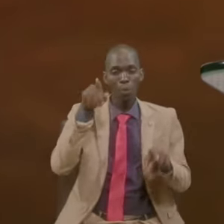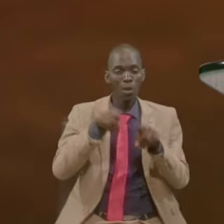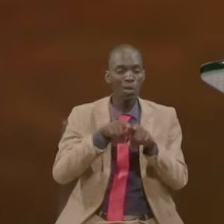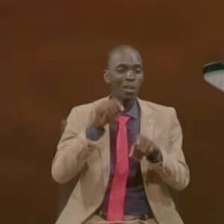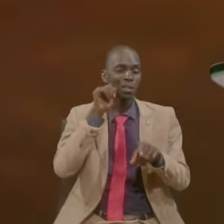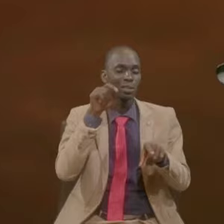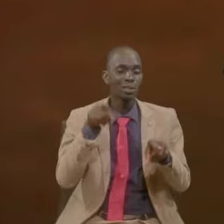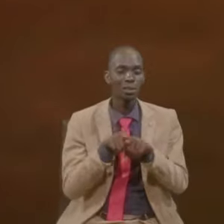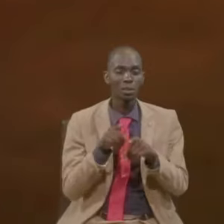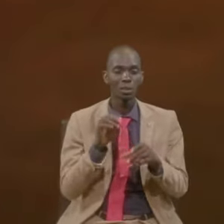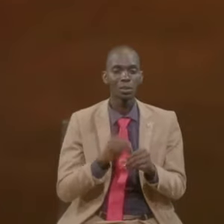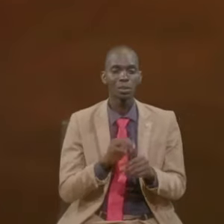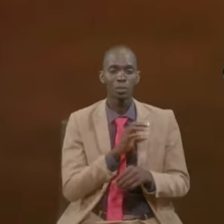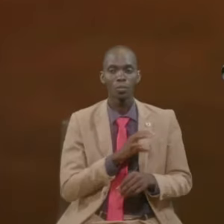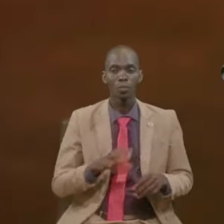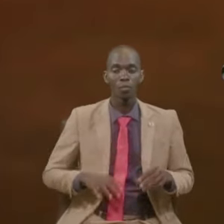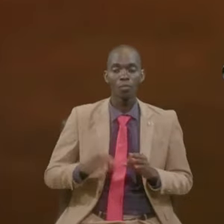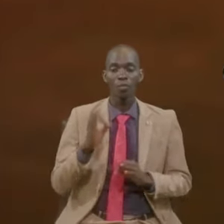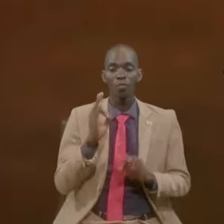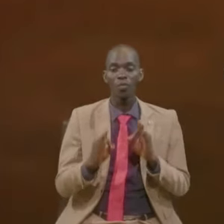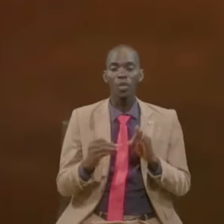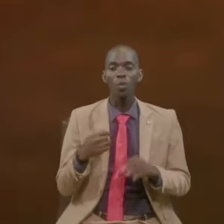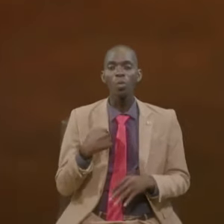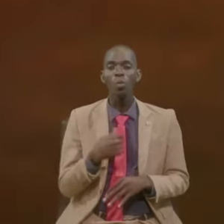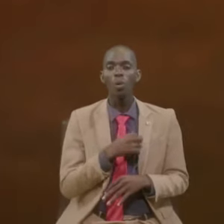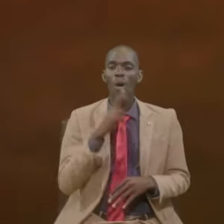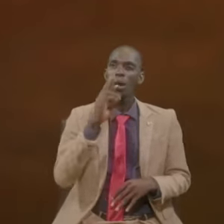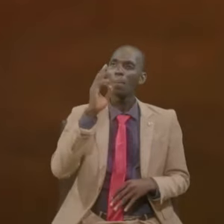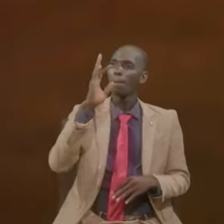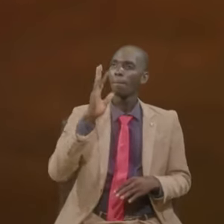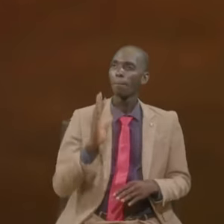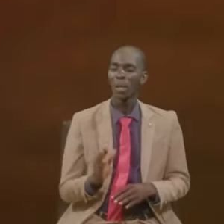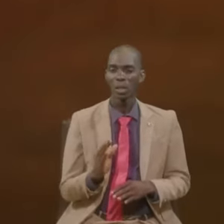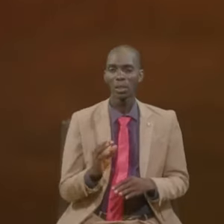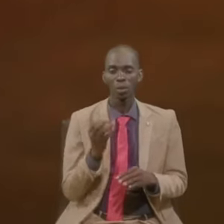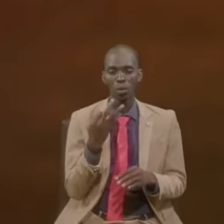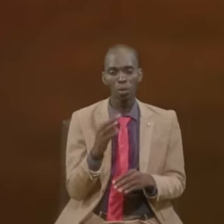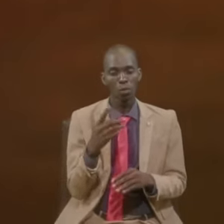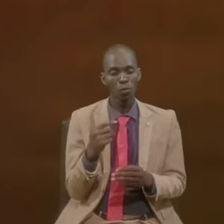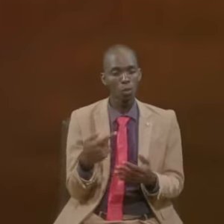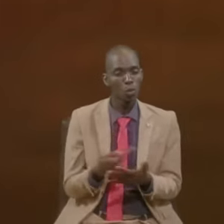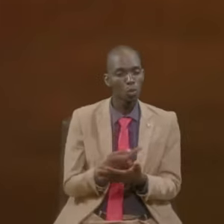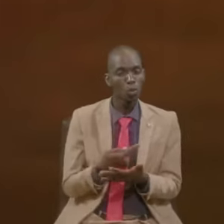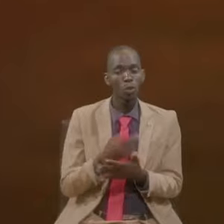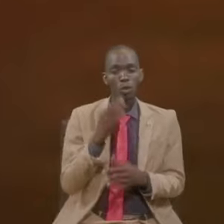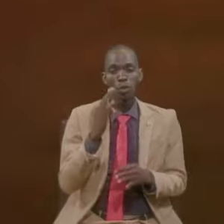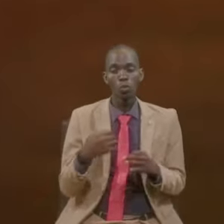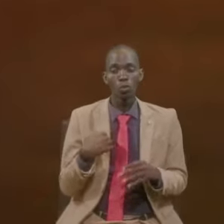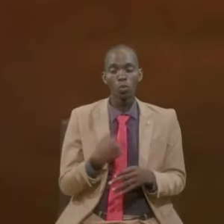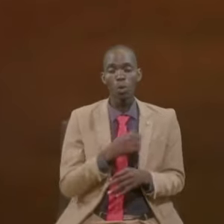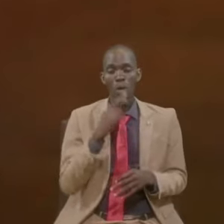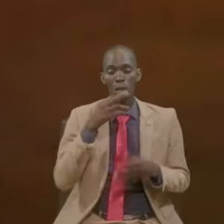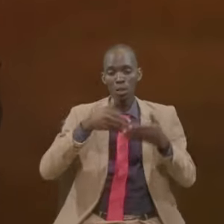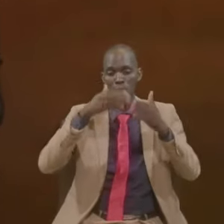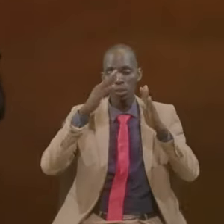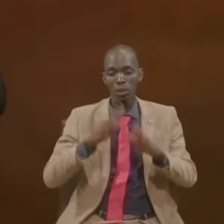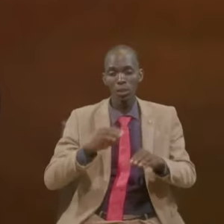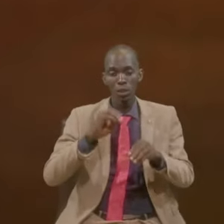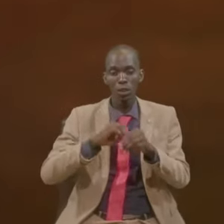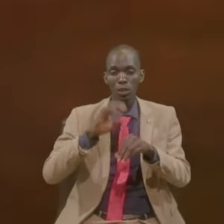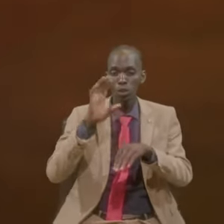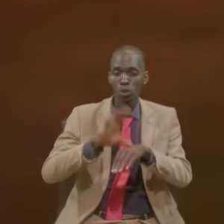are ministers of the gospel, if we are pastors in the church of the living God,